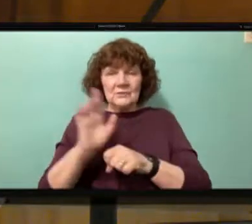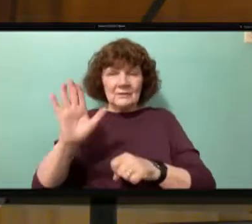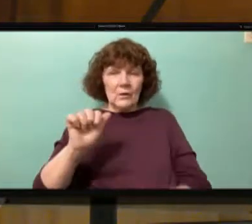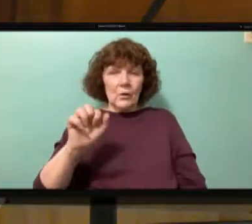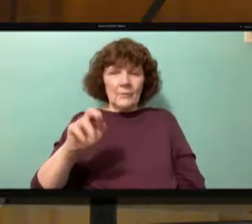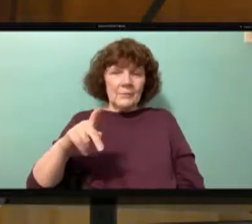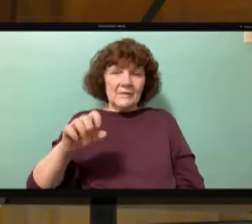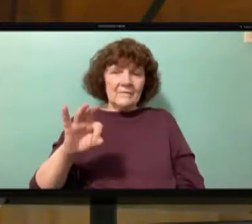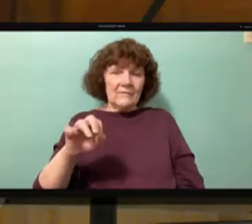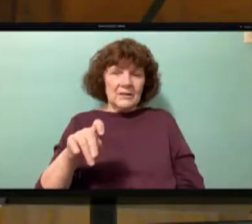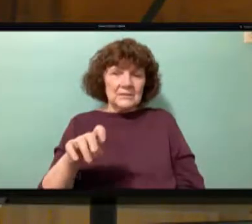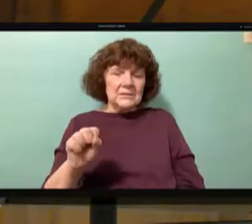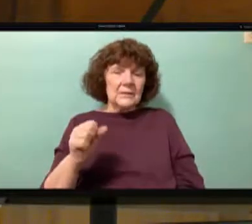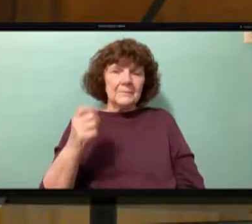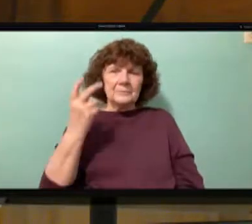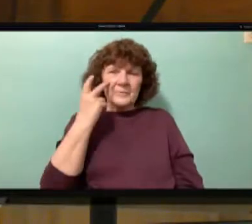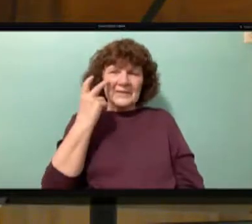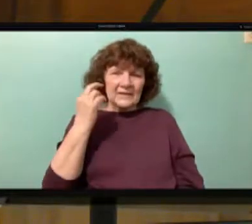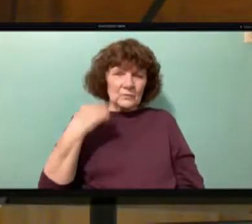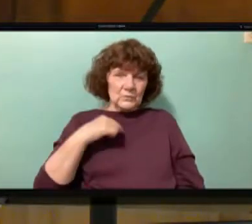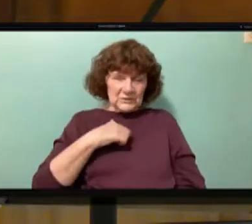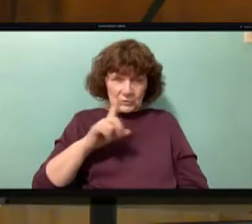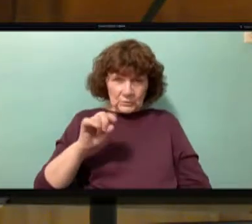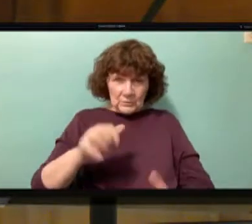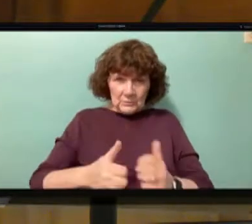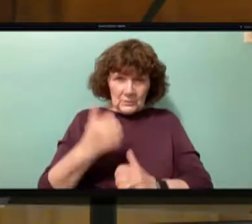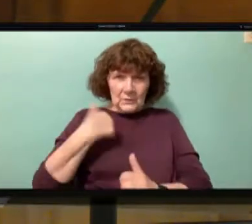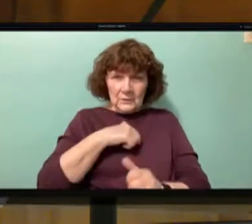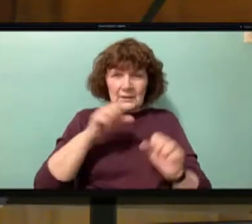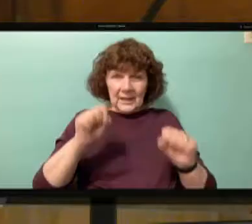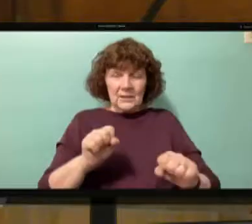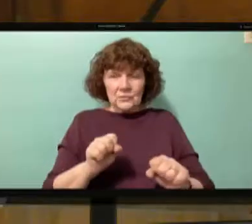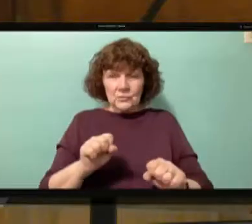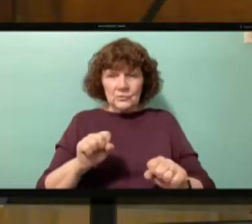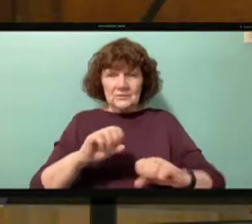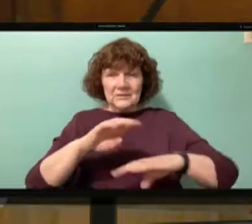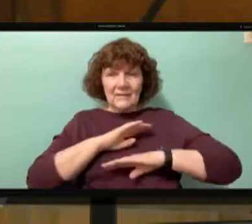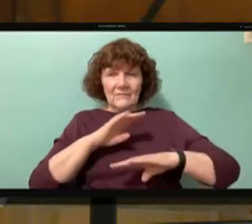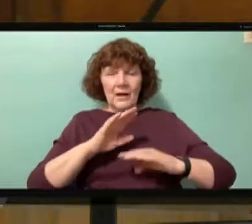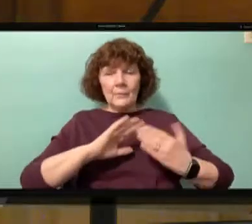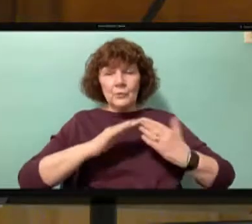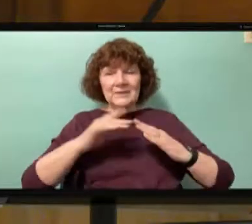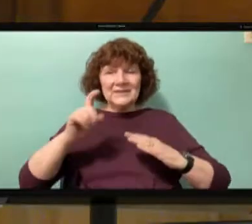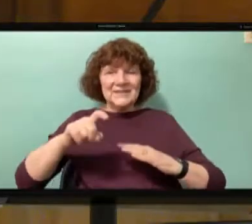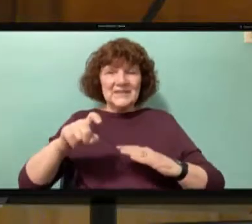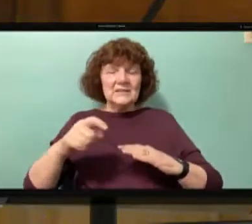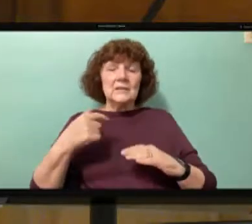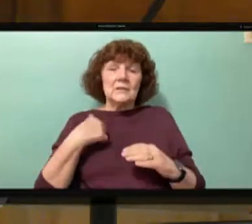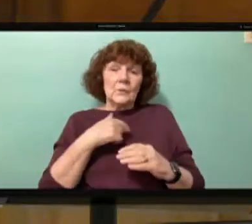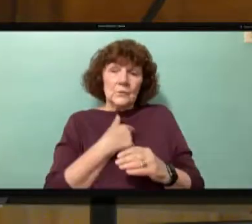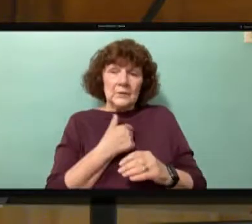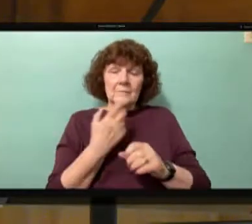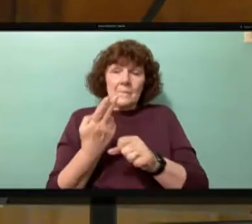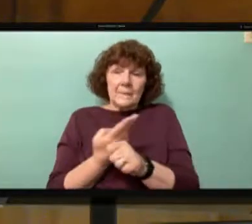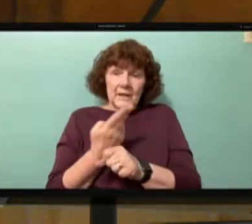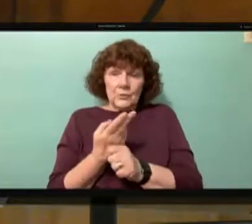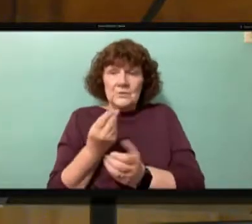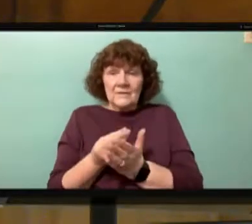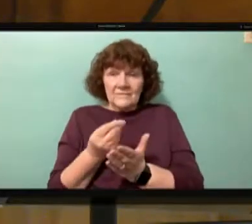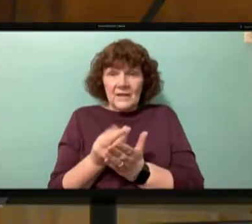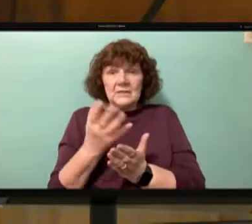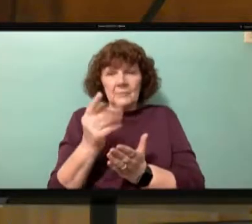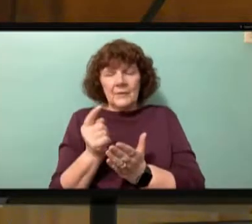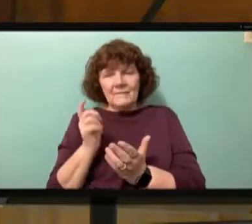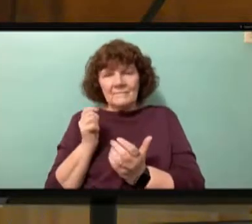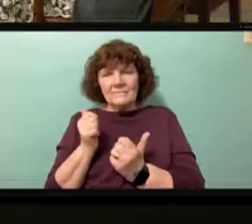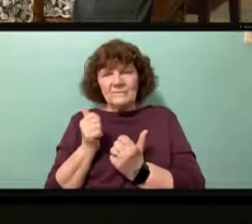needs that we see that these funds are appropriate for, but that we do so in a way that's adheres. Maybe provide a more direct or